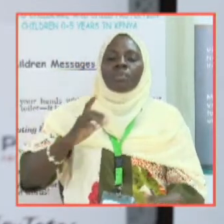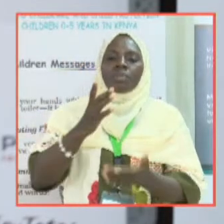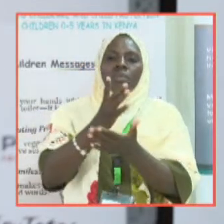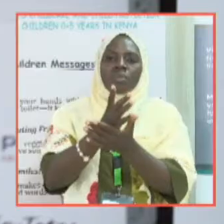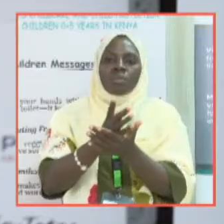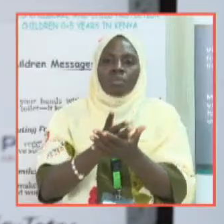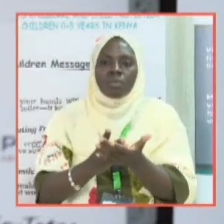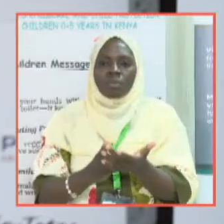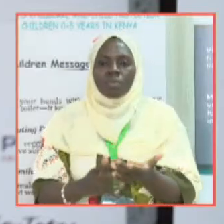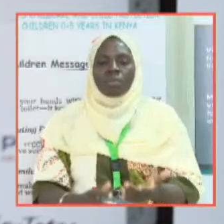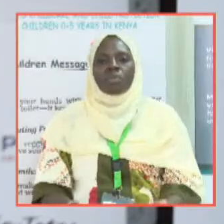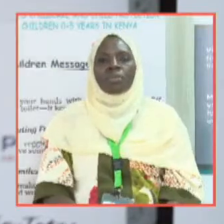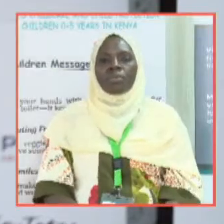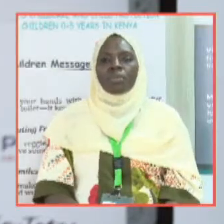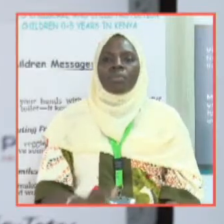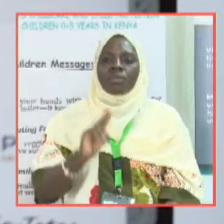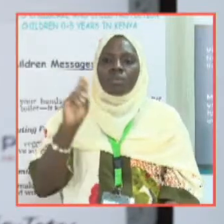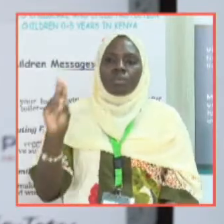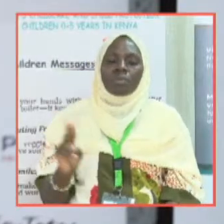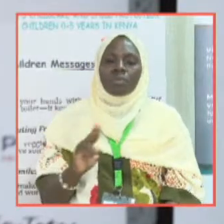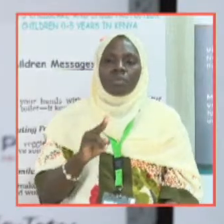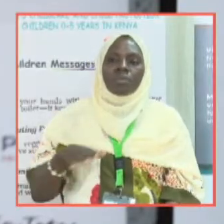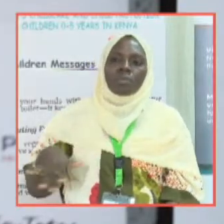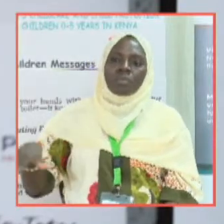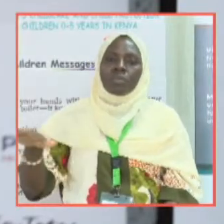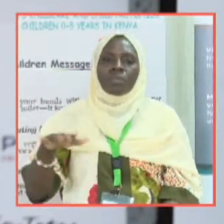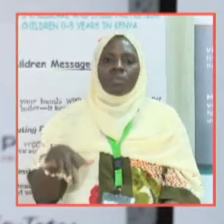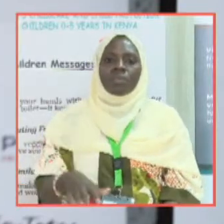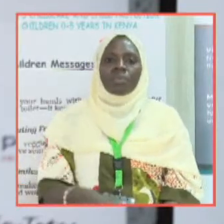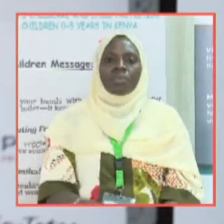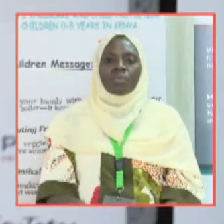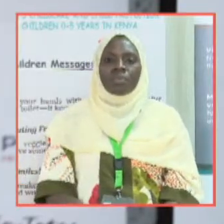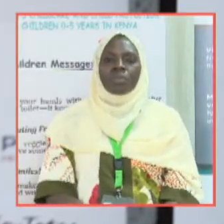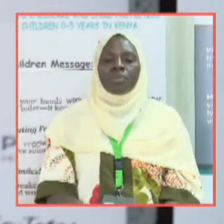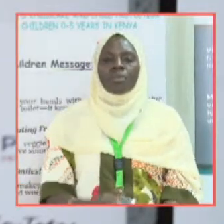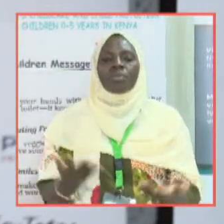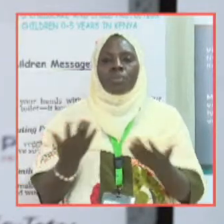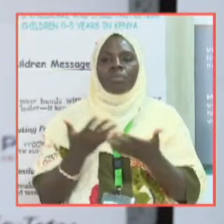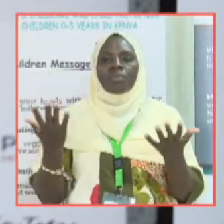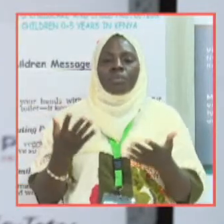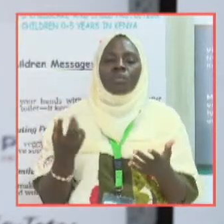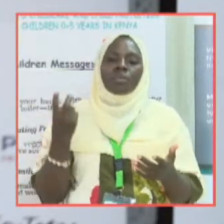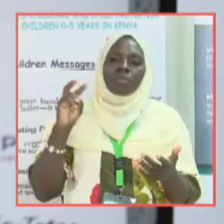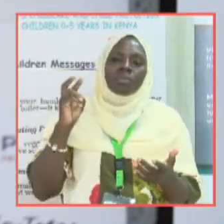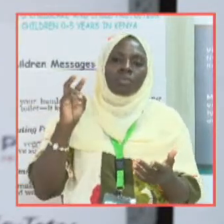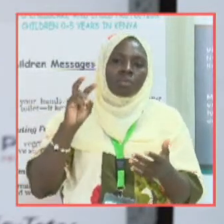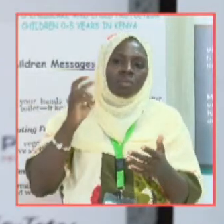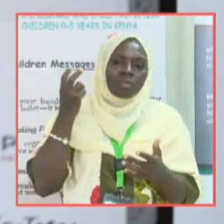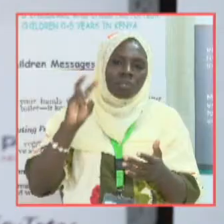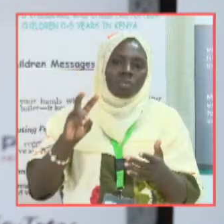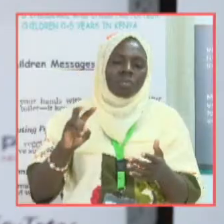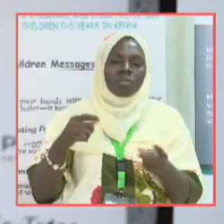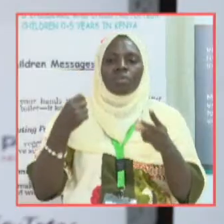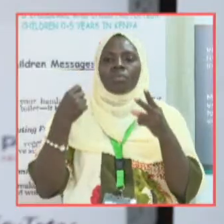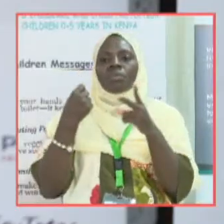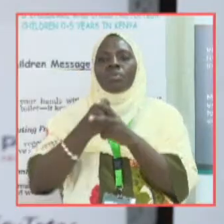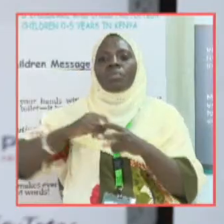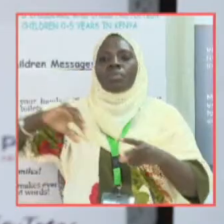associated plan. So using these rubrics, where do we find the 7 counties that we